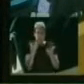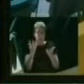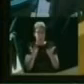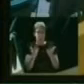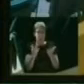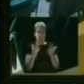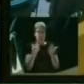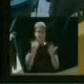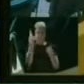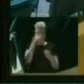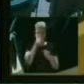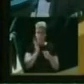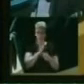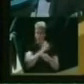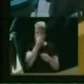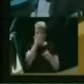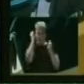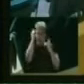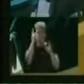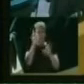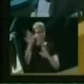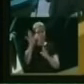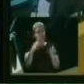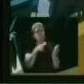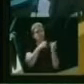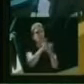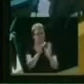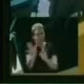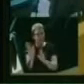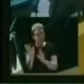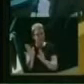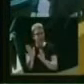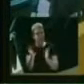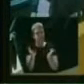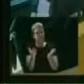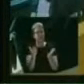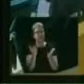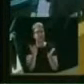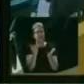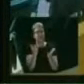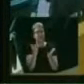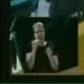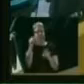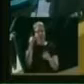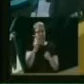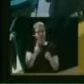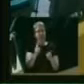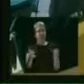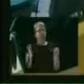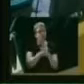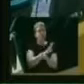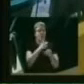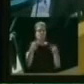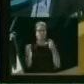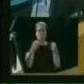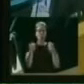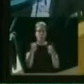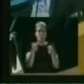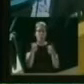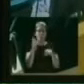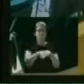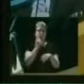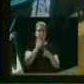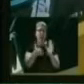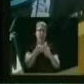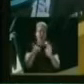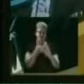are before the Board of Education to address. It's their, they have total control over management and control of the